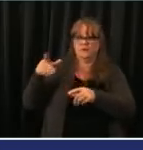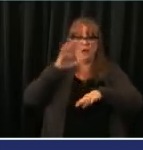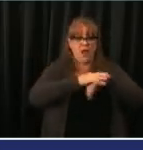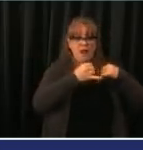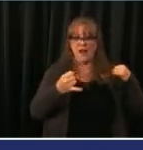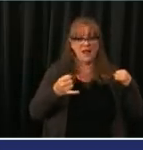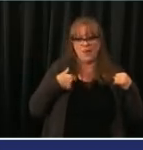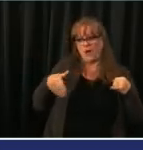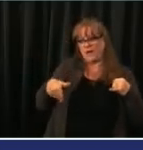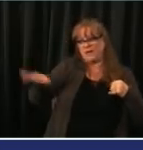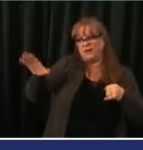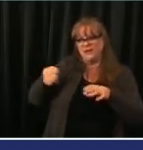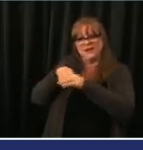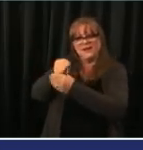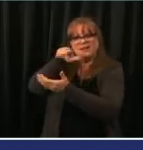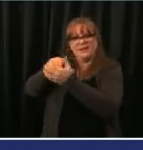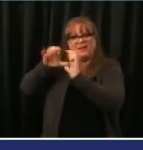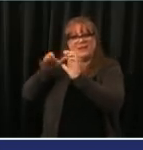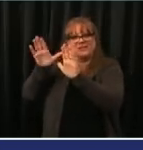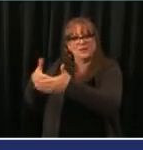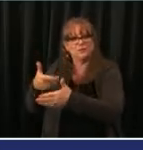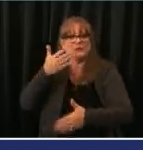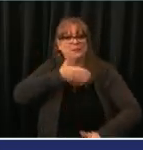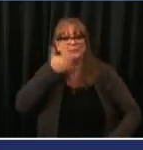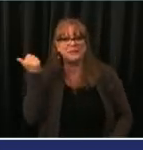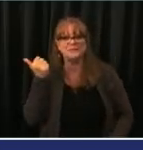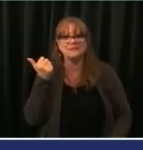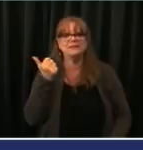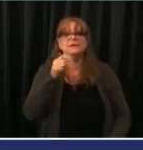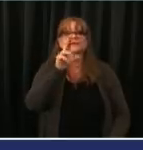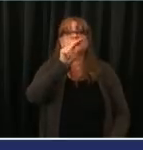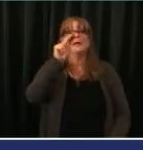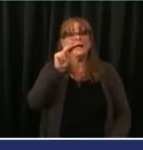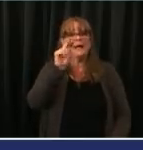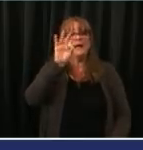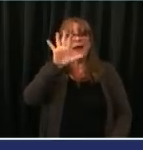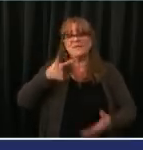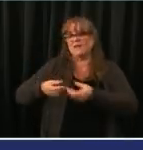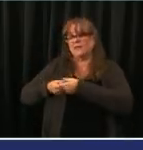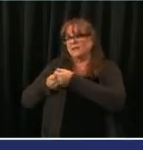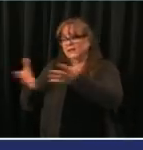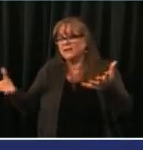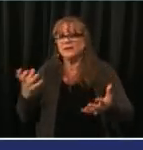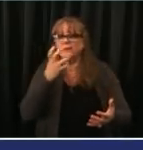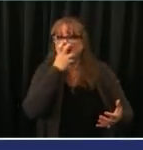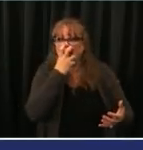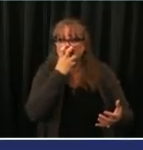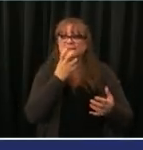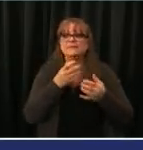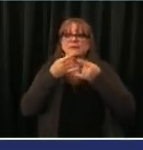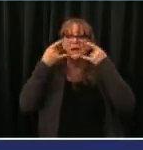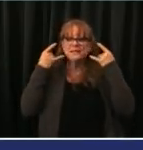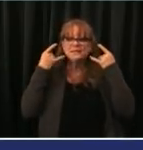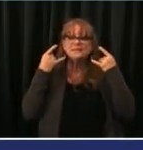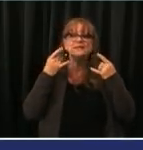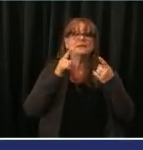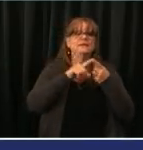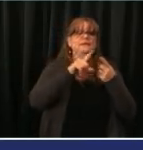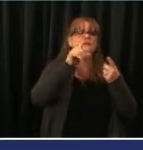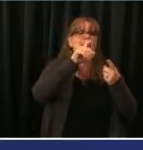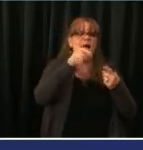medical grade masks to schools, Binax testing to schools where every teacher can be tested once every 5 days on a